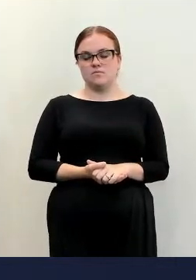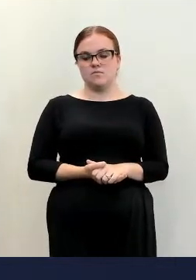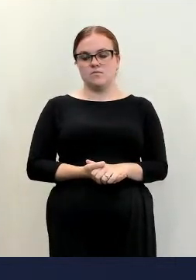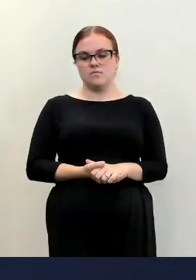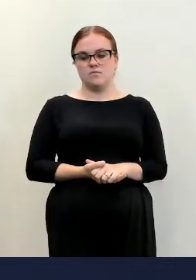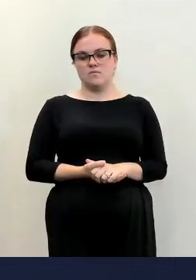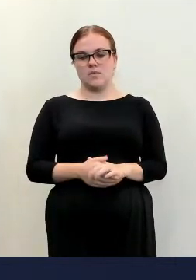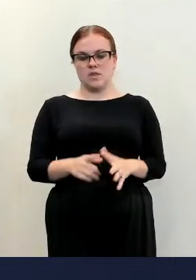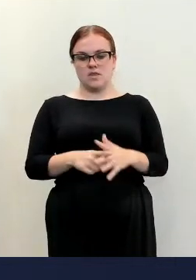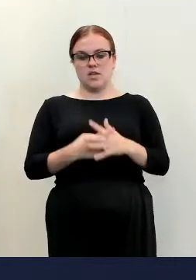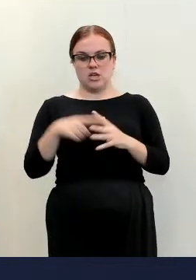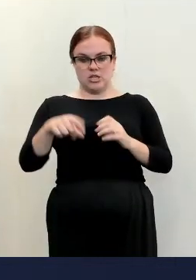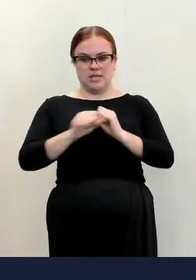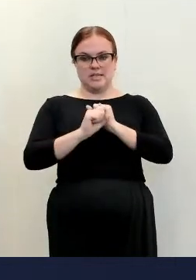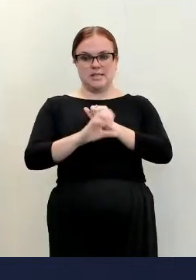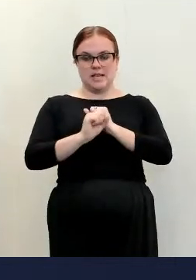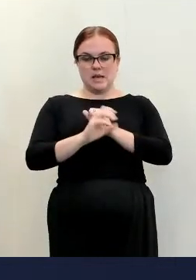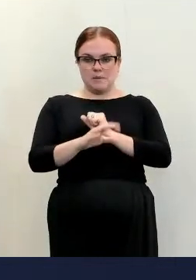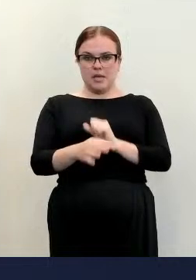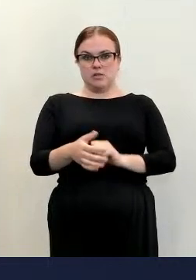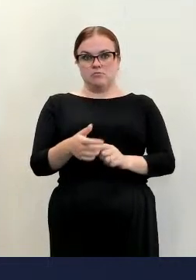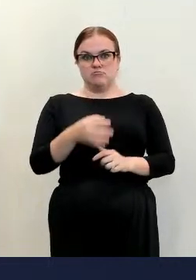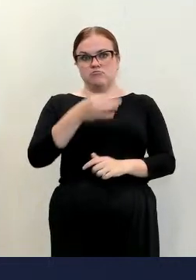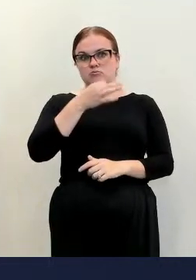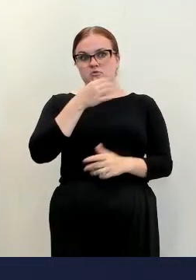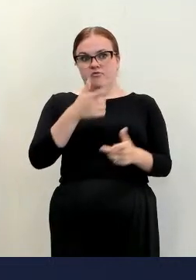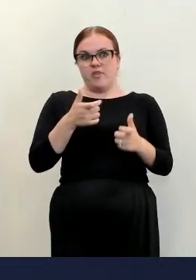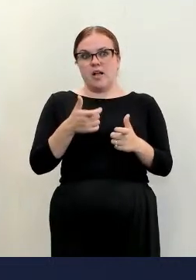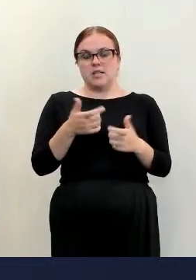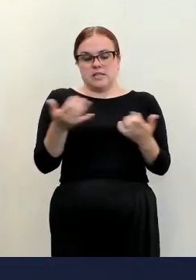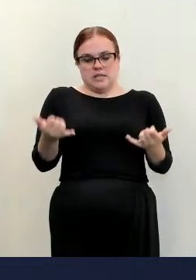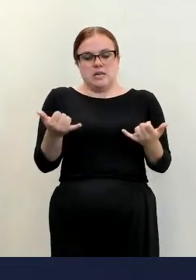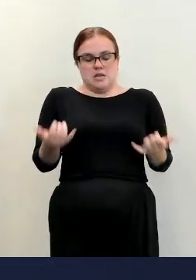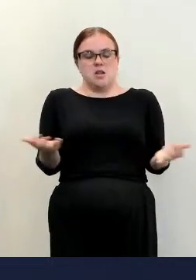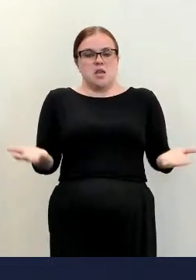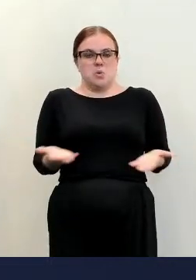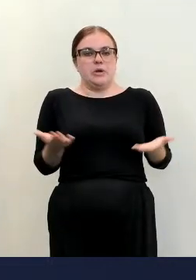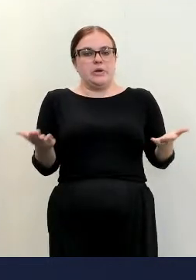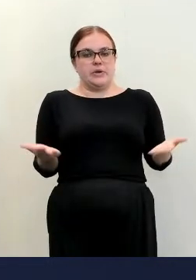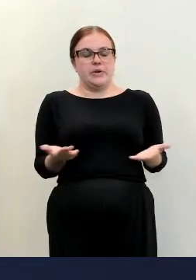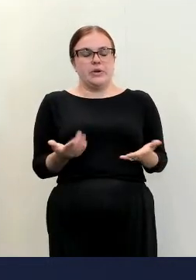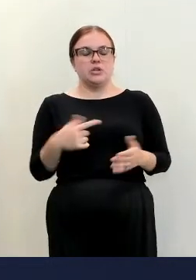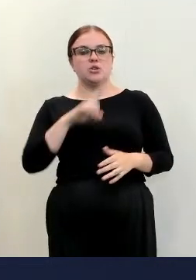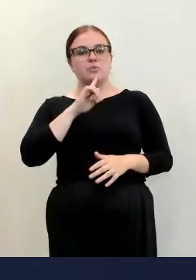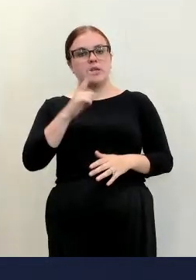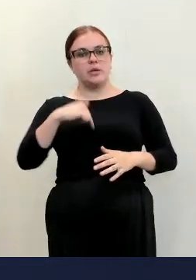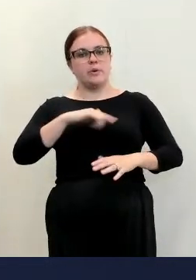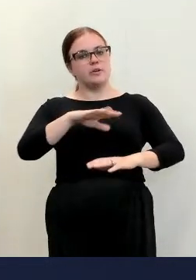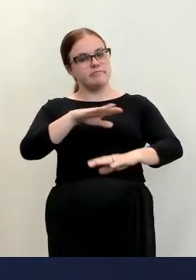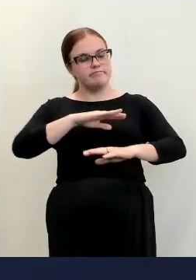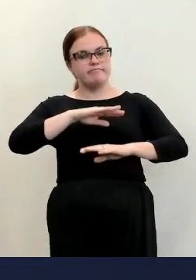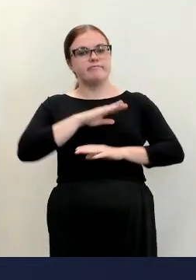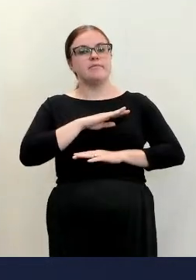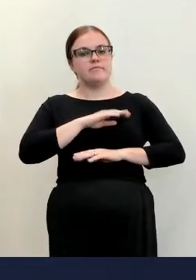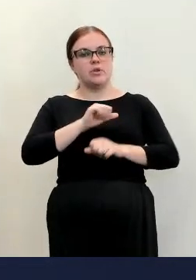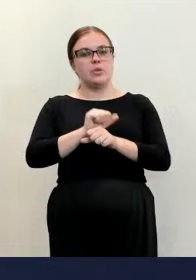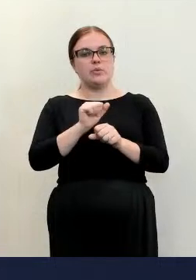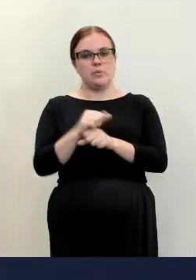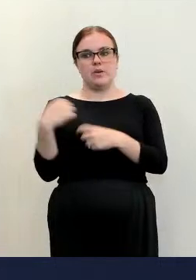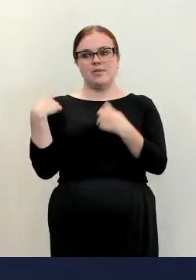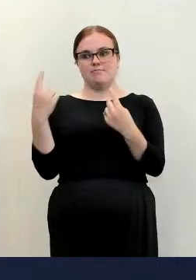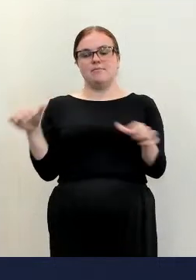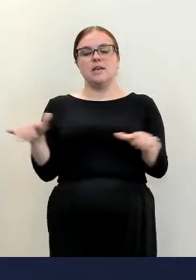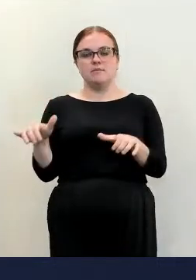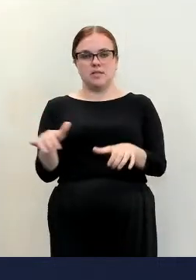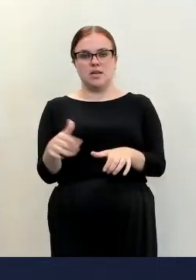campaign I think pretty quickly, and here we are today. So we're really satisfied with the work that Impact Marketing has done, and